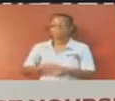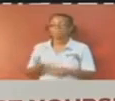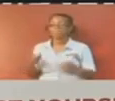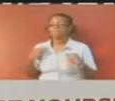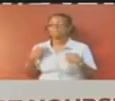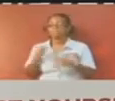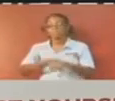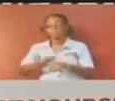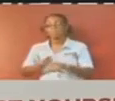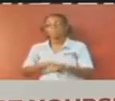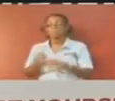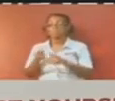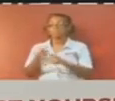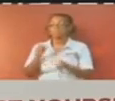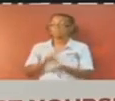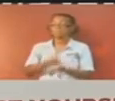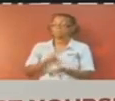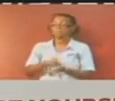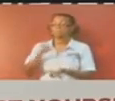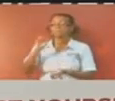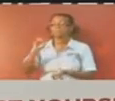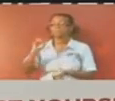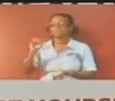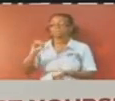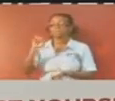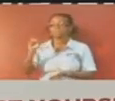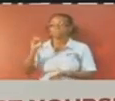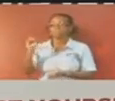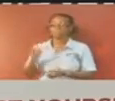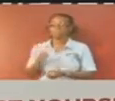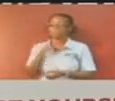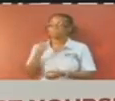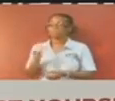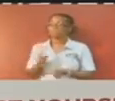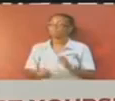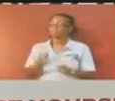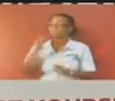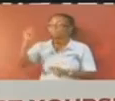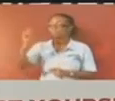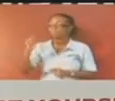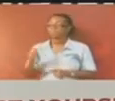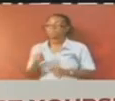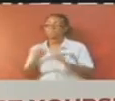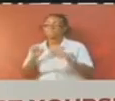best. TT can lose the fight